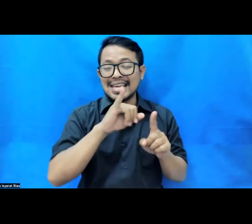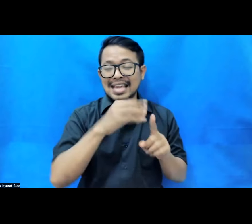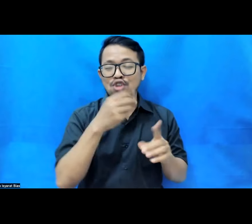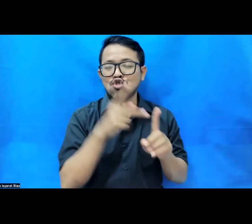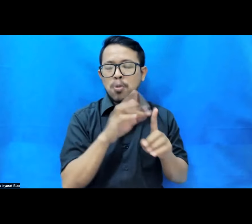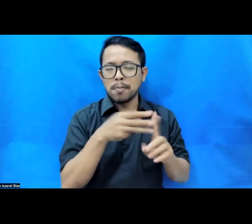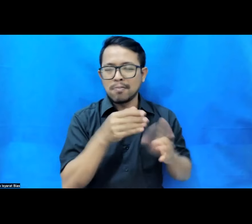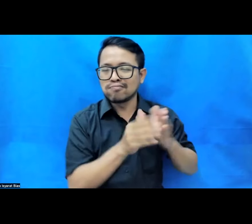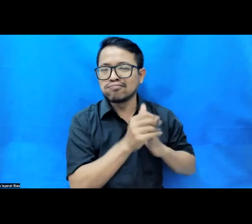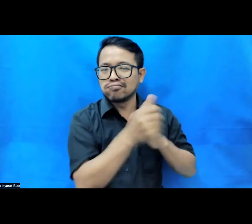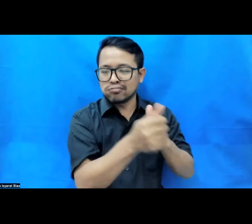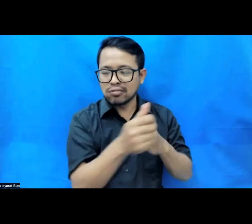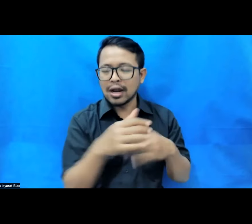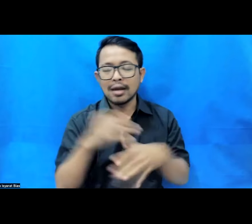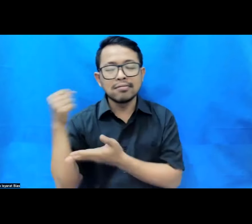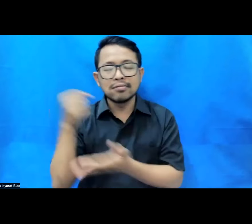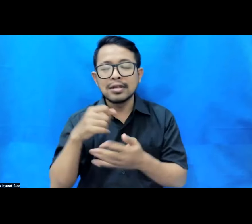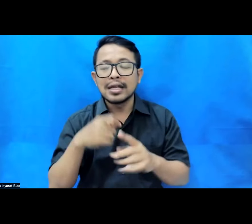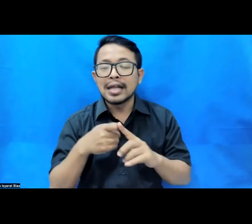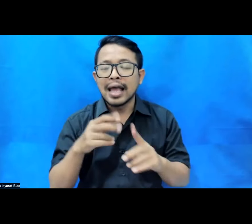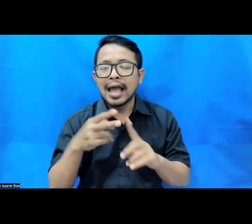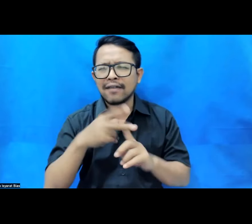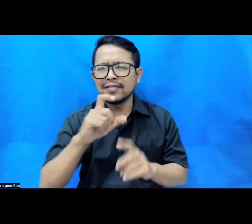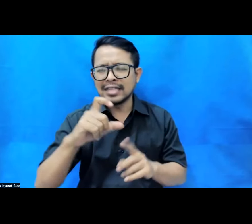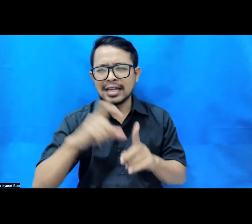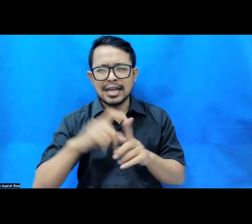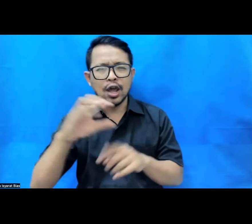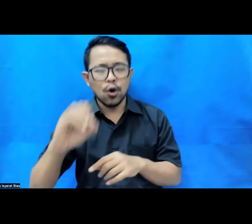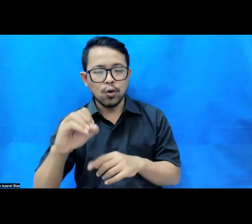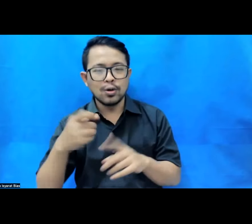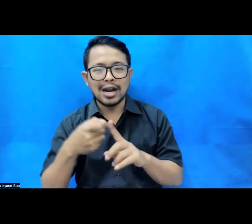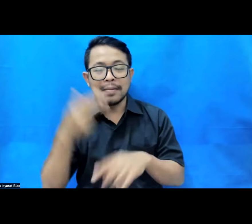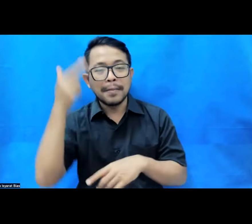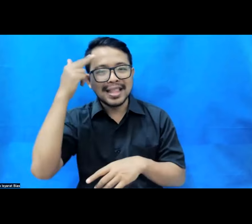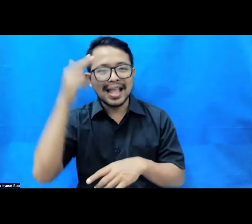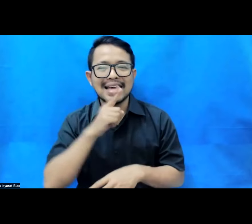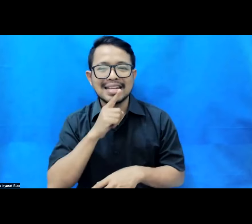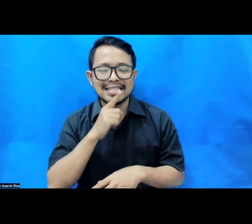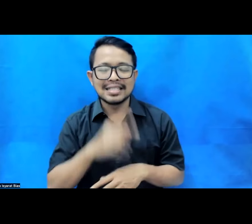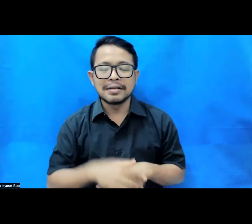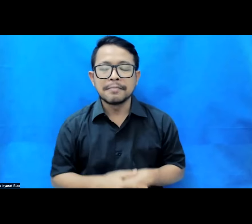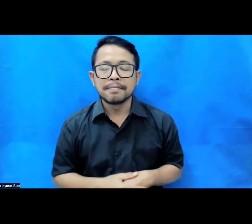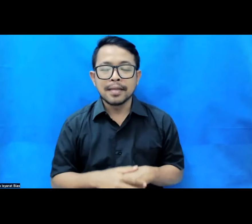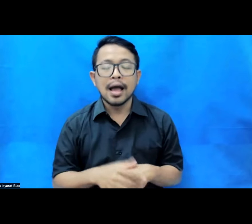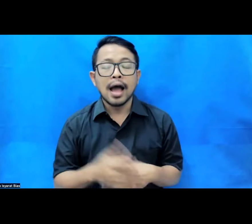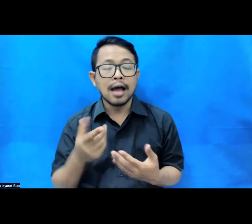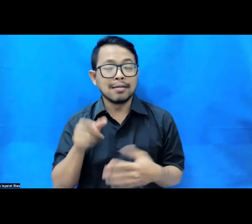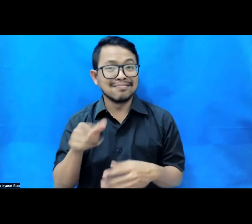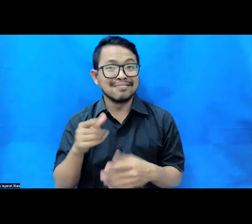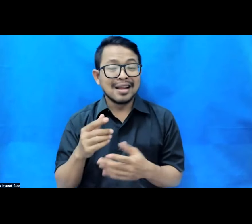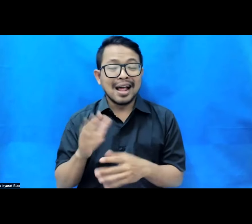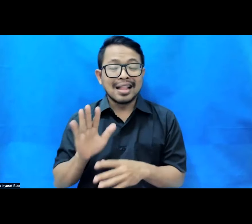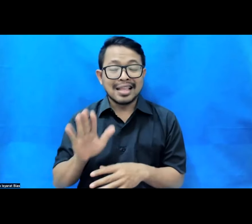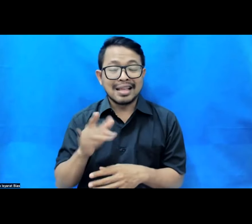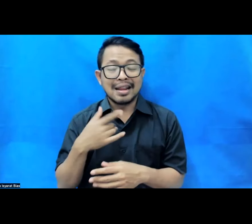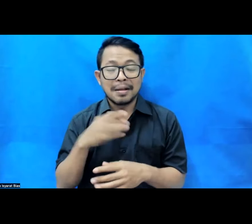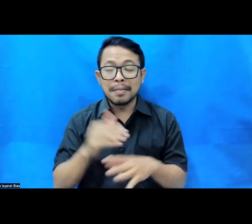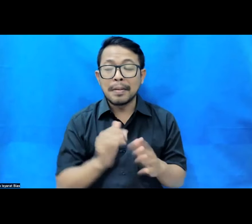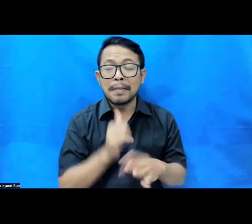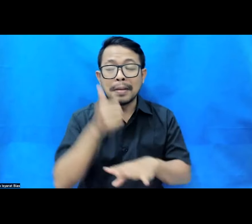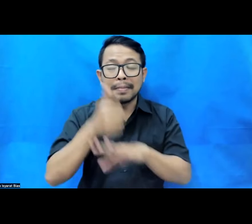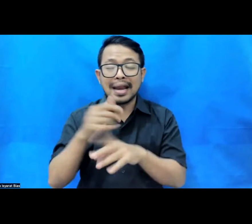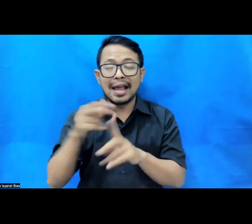Development Office, the FCDO, of the British government. And we will hear from our FCDO programme leader, Anne McKinnon, a little bit later in